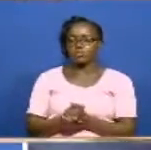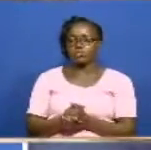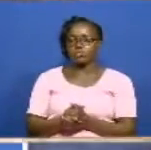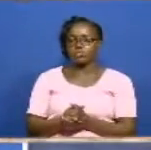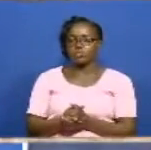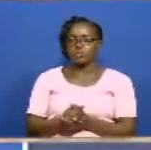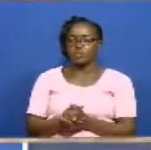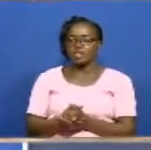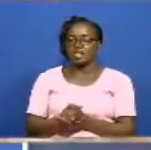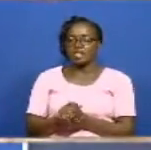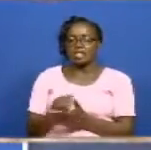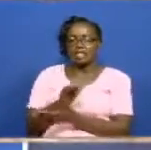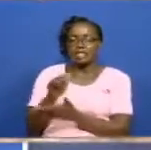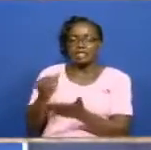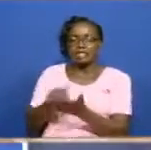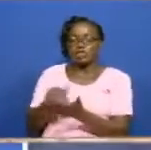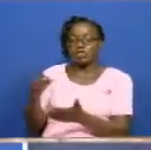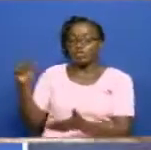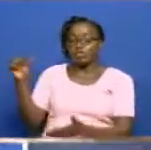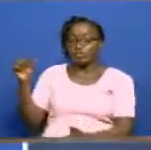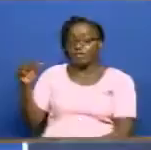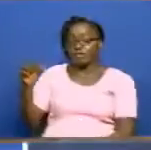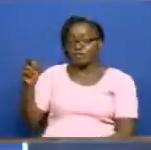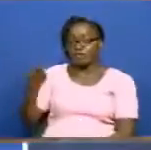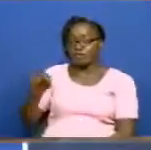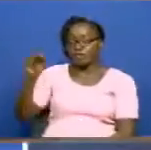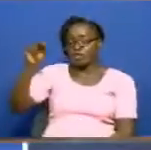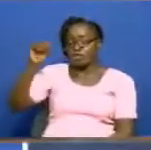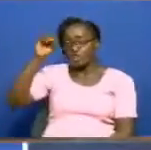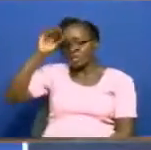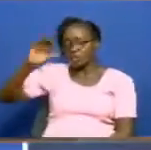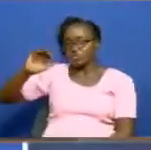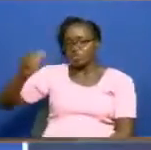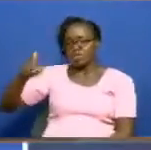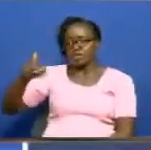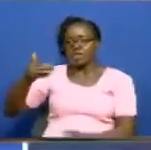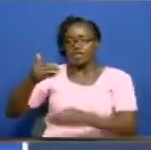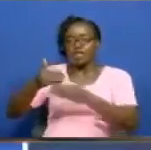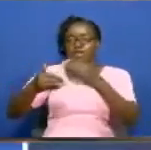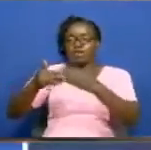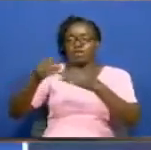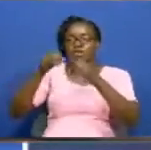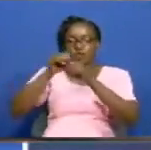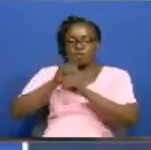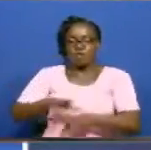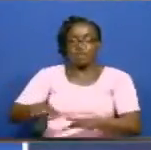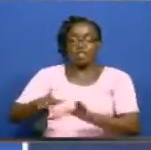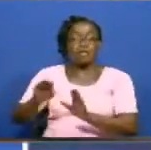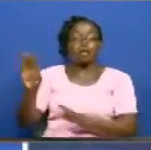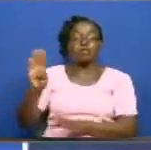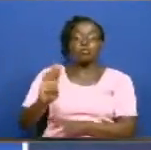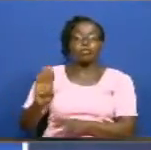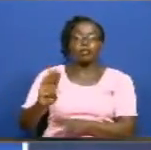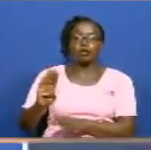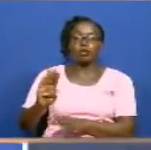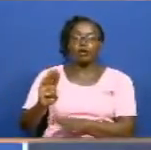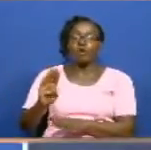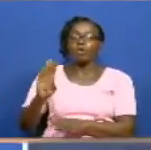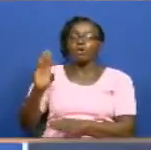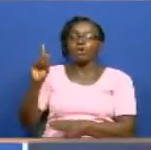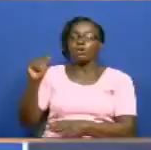At the heart of Gatunda North, Kiambu County, is the ongoing construction of a multi-billion Karimenu II water dam